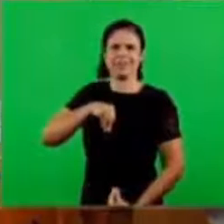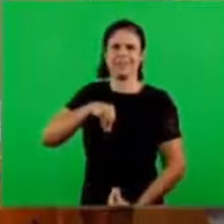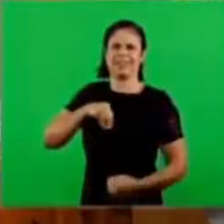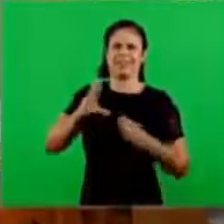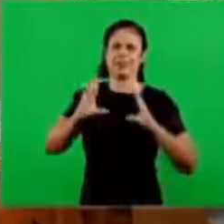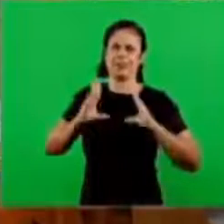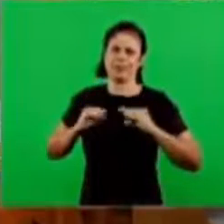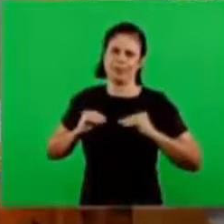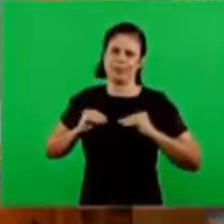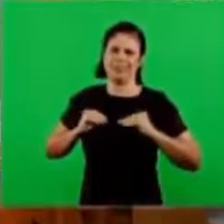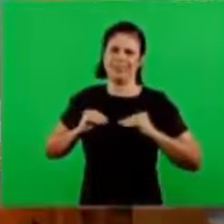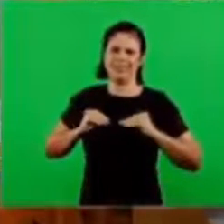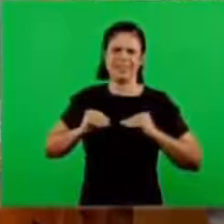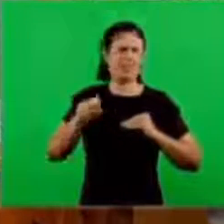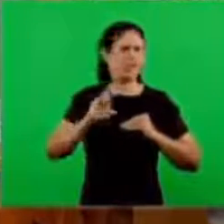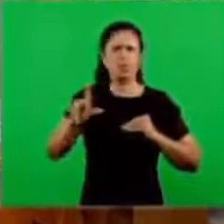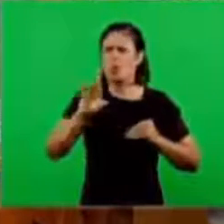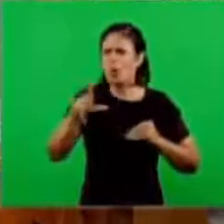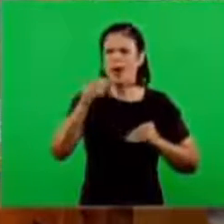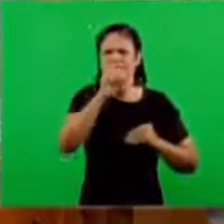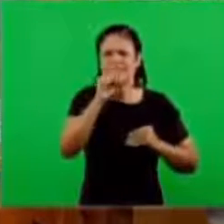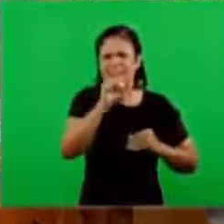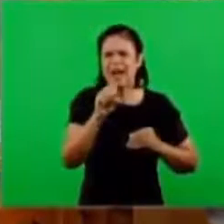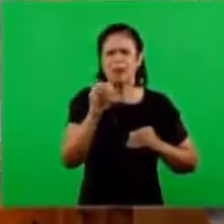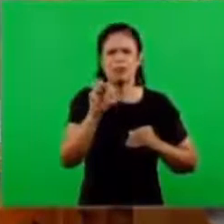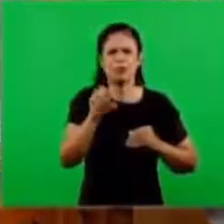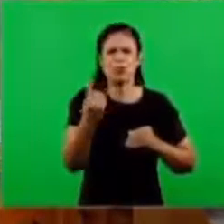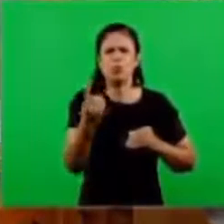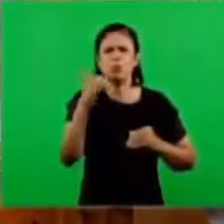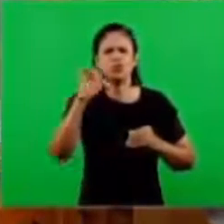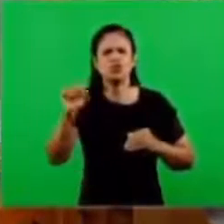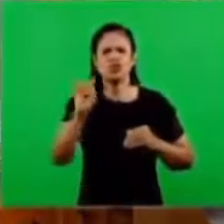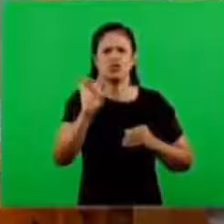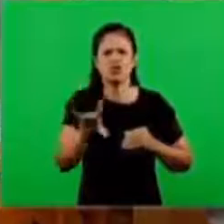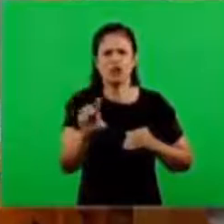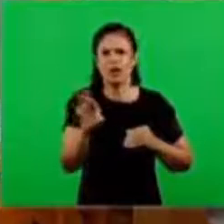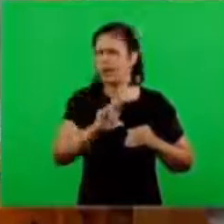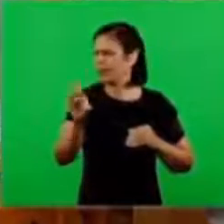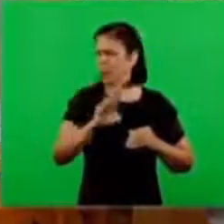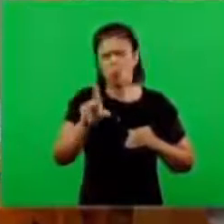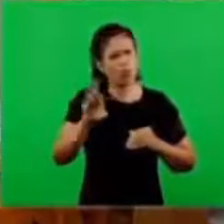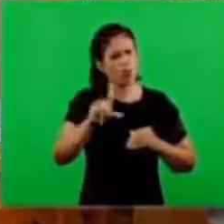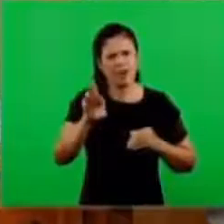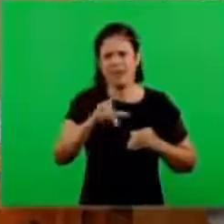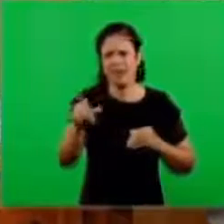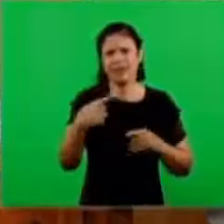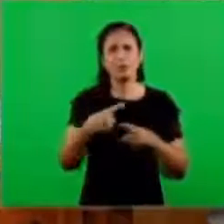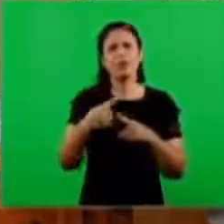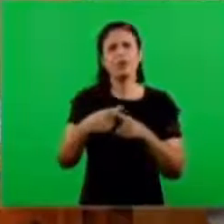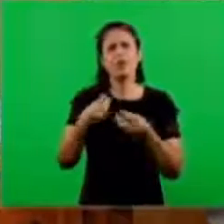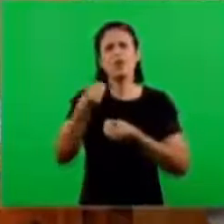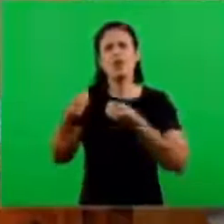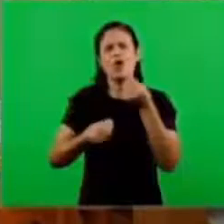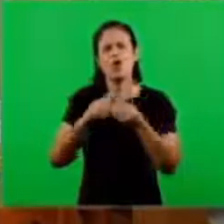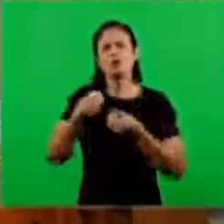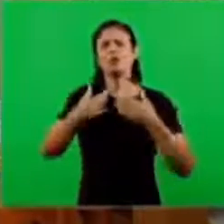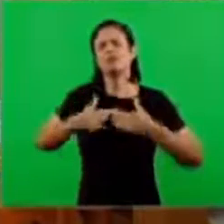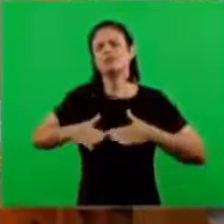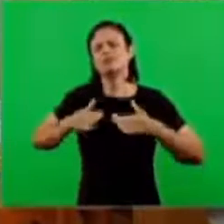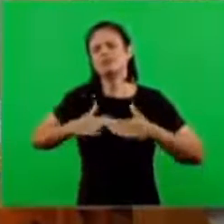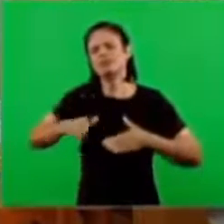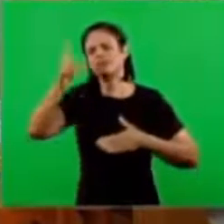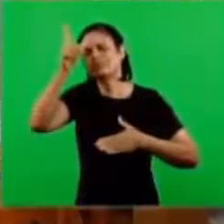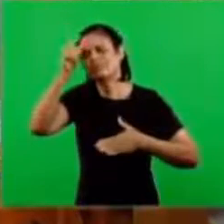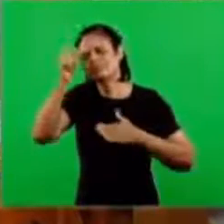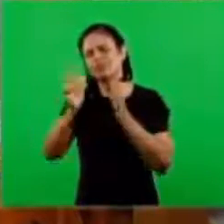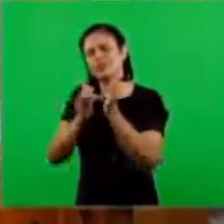is in Jesus. And the rest in Jesus is not only one day. It's only one day of the week. Rest in Jesus every